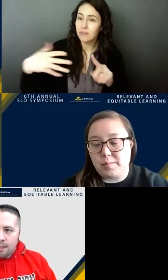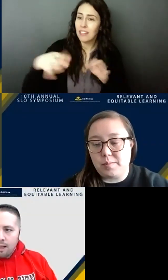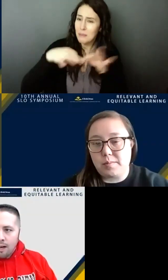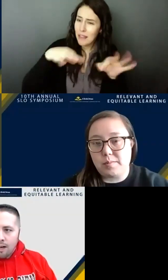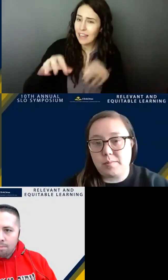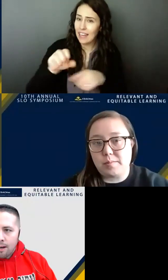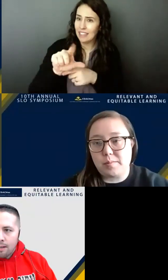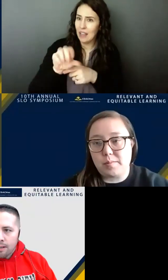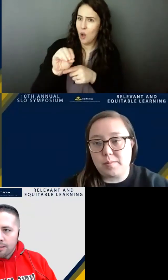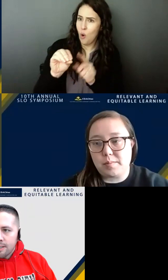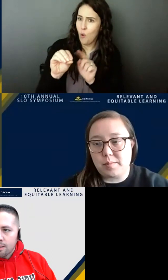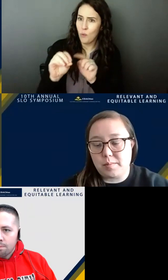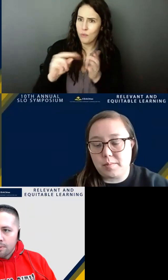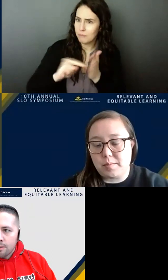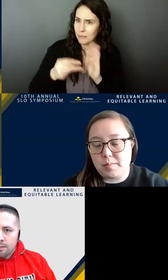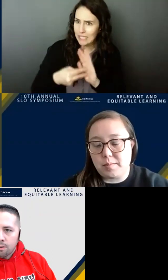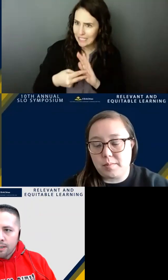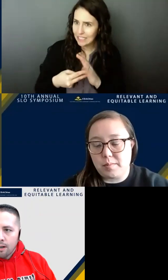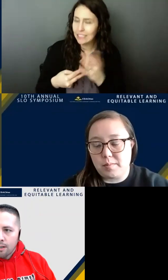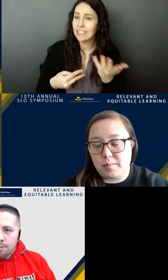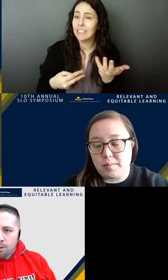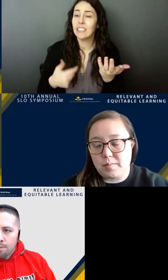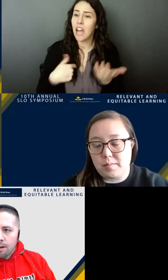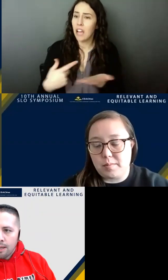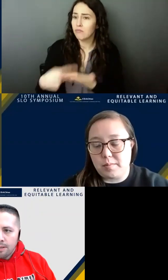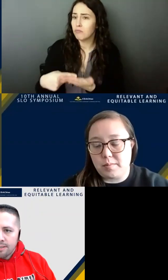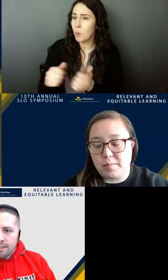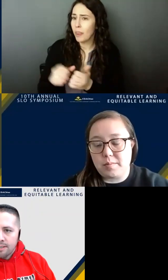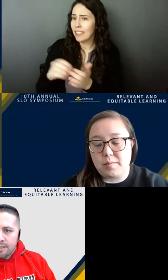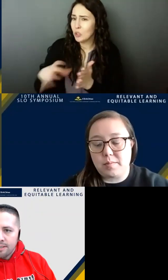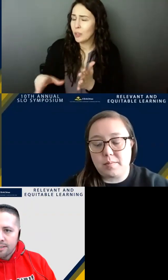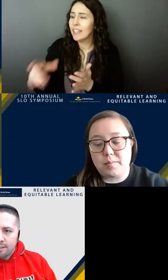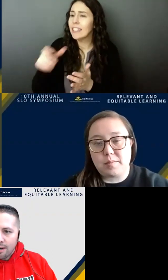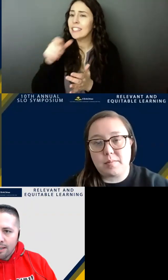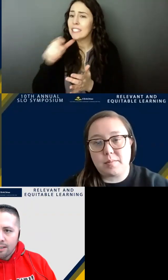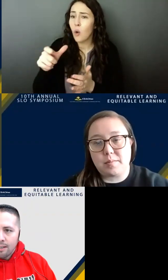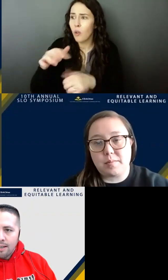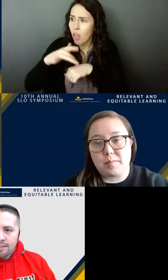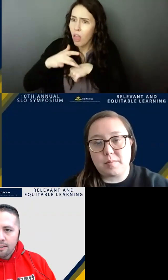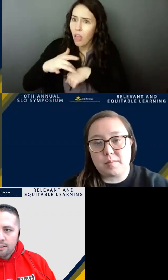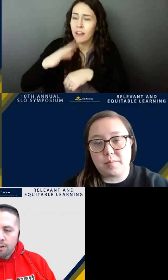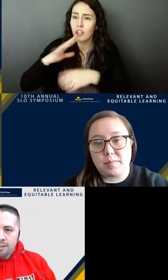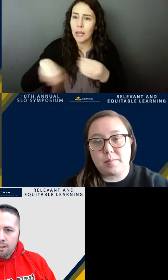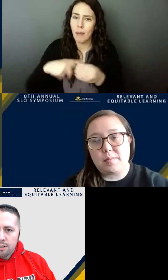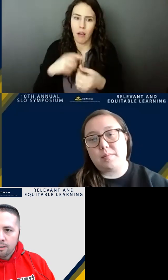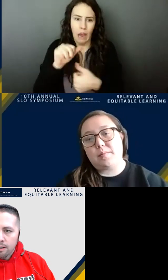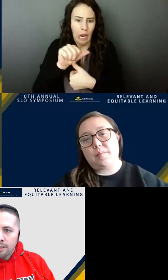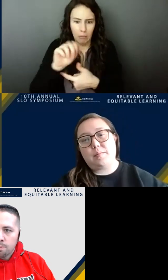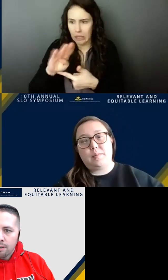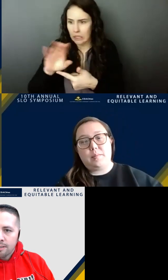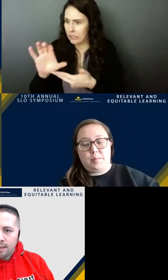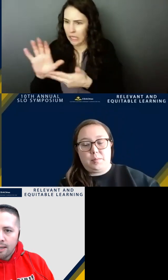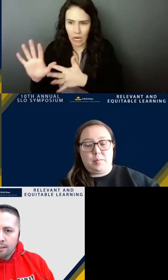students. I frankly tell them, don't get caught up and worried about A, B, C's, D's, right? Instead, let's focus on our shared